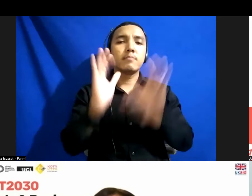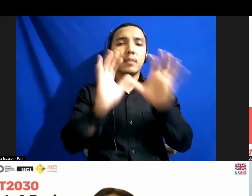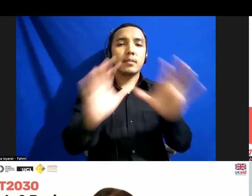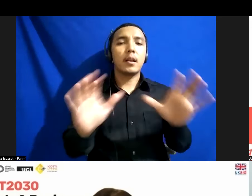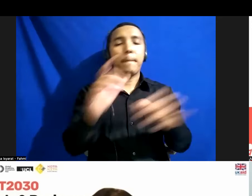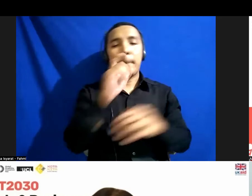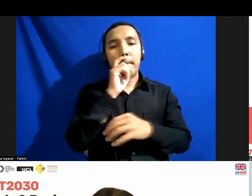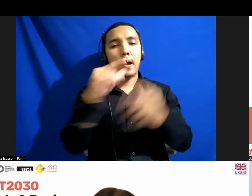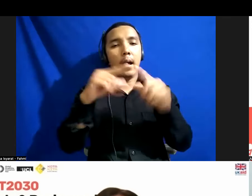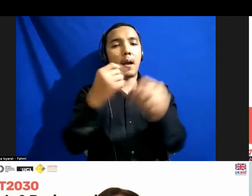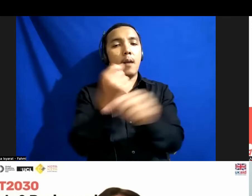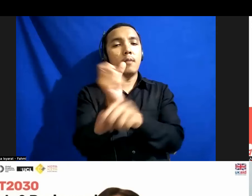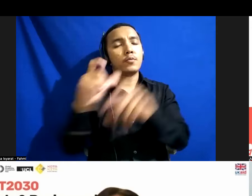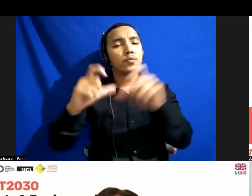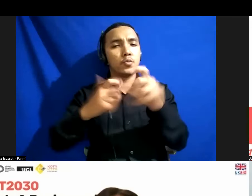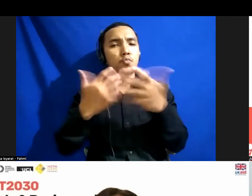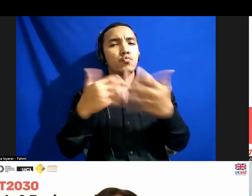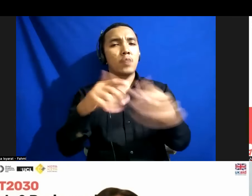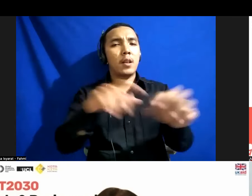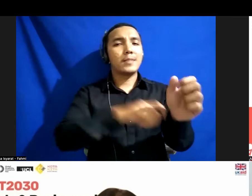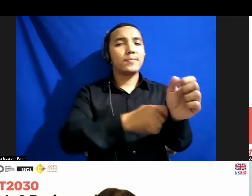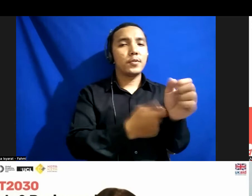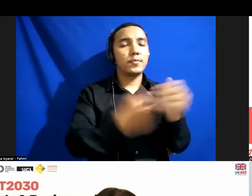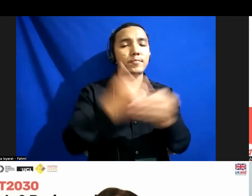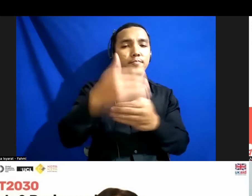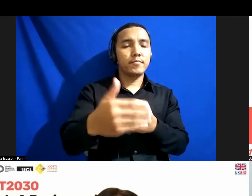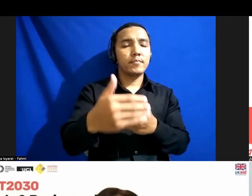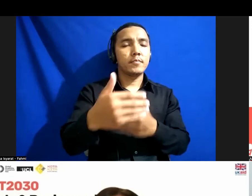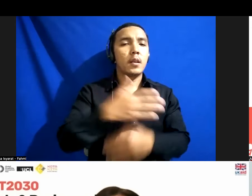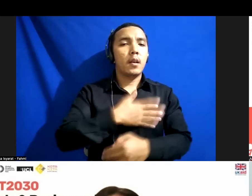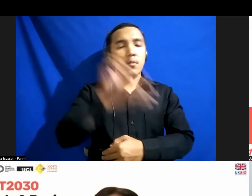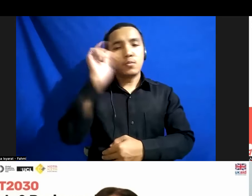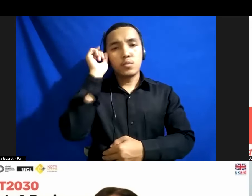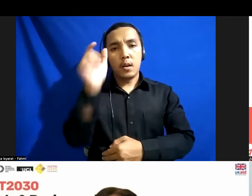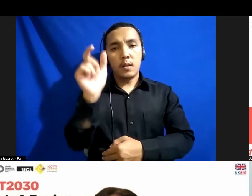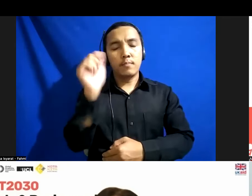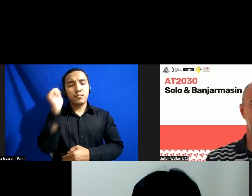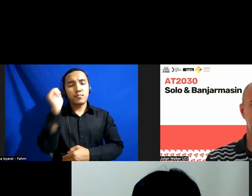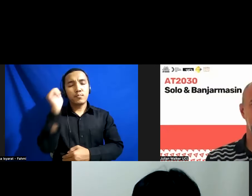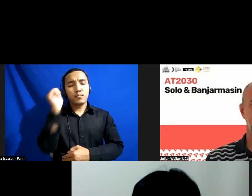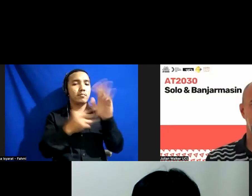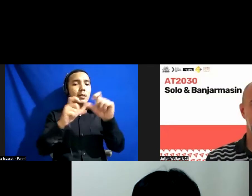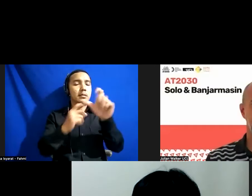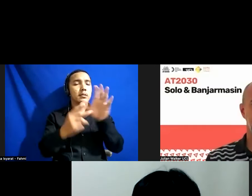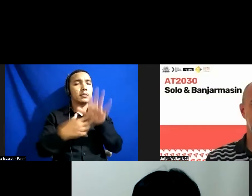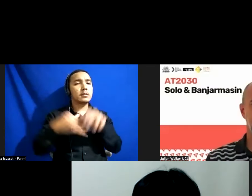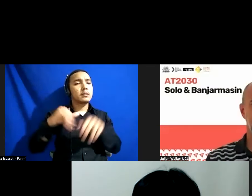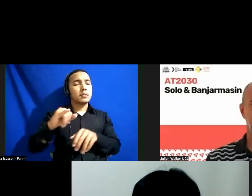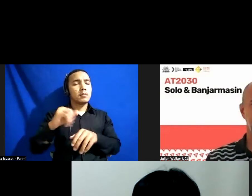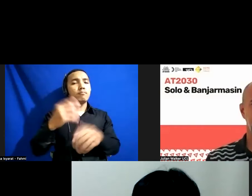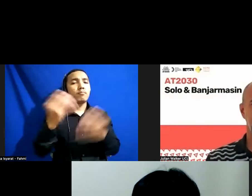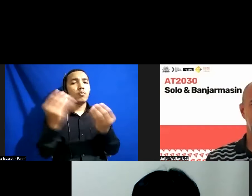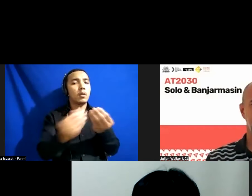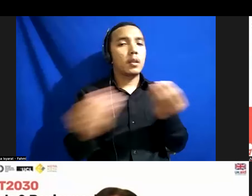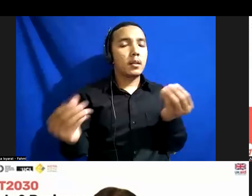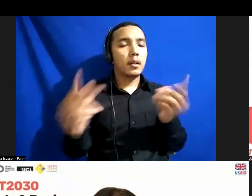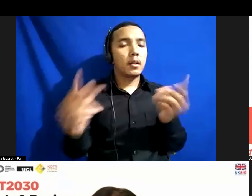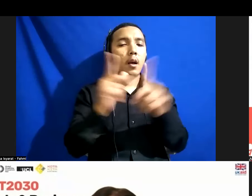comments and impressions. And next, I would like to invite Bu Masni as the representative